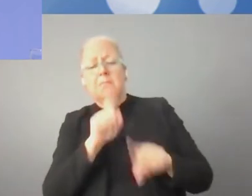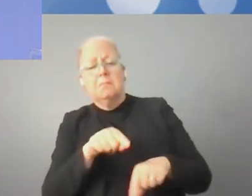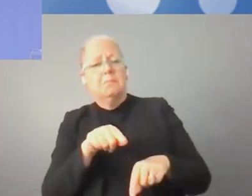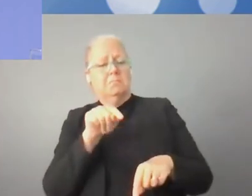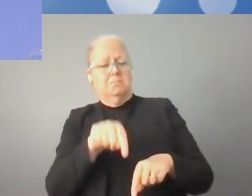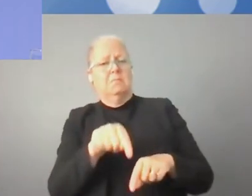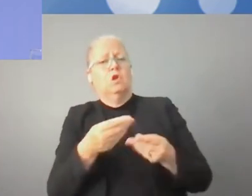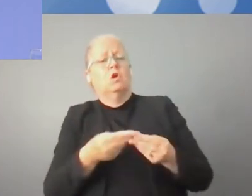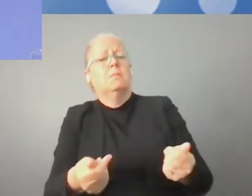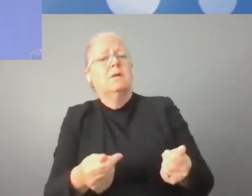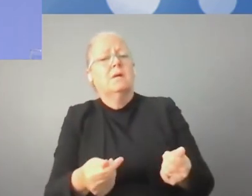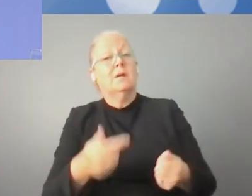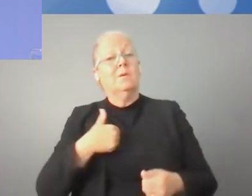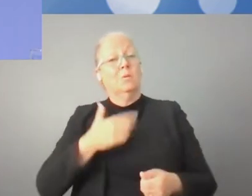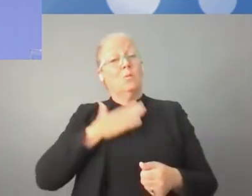yes